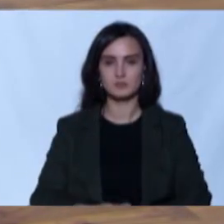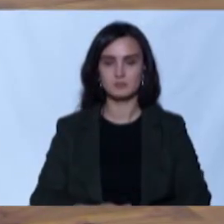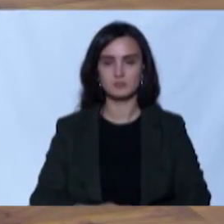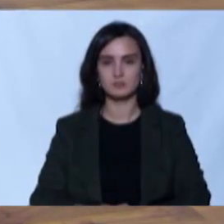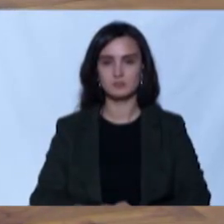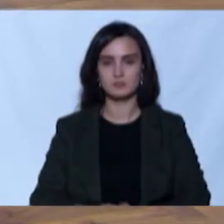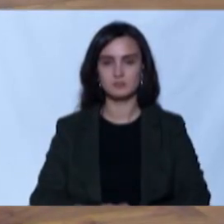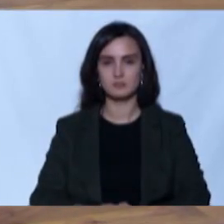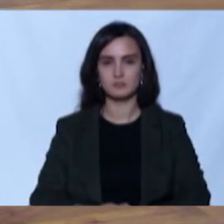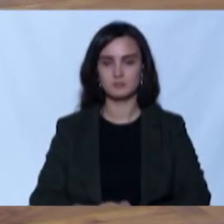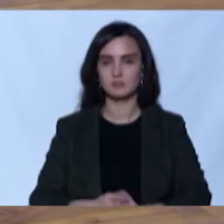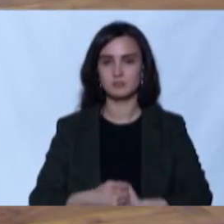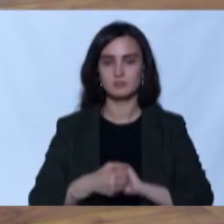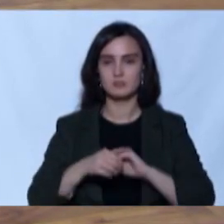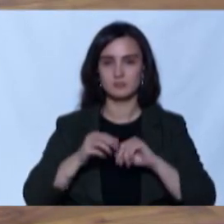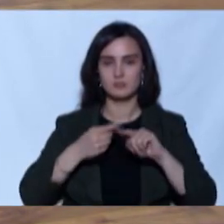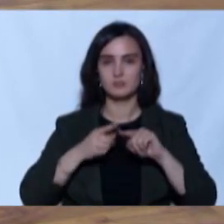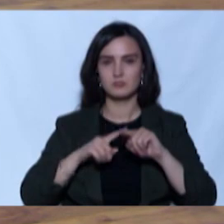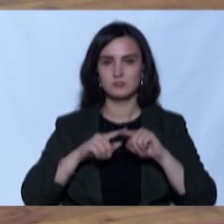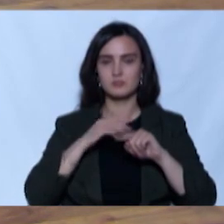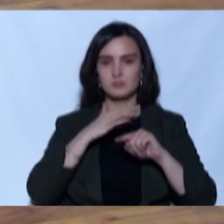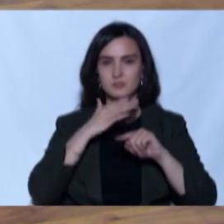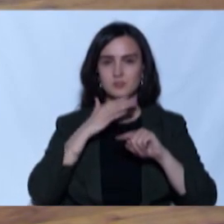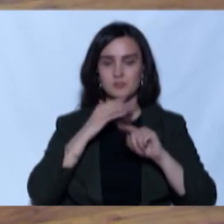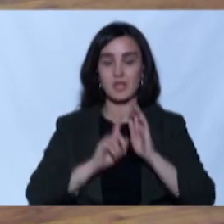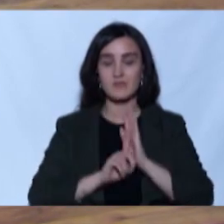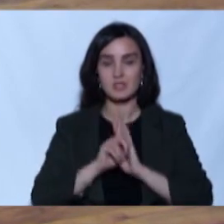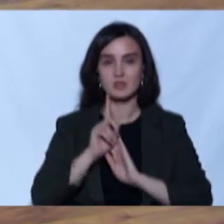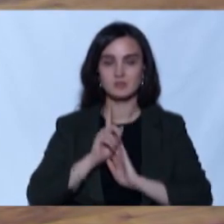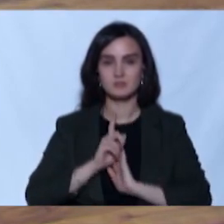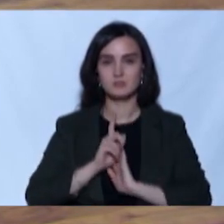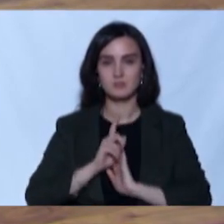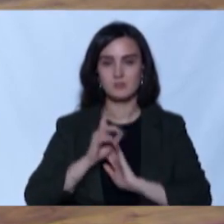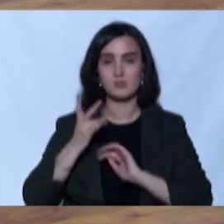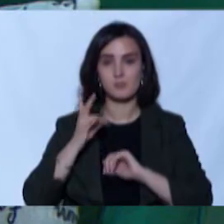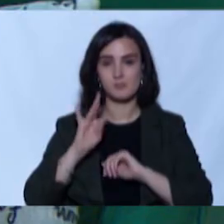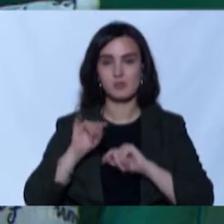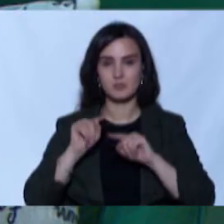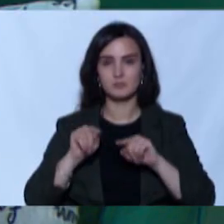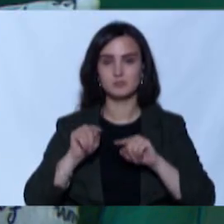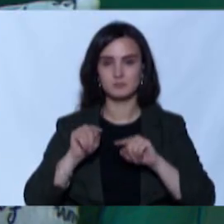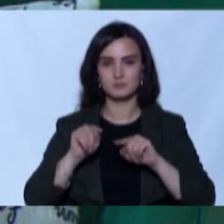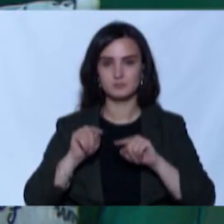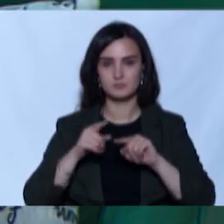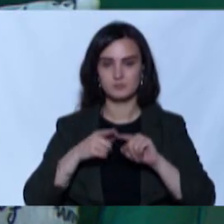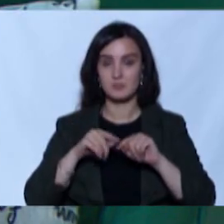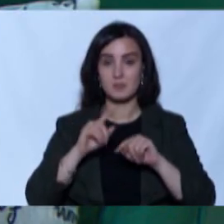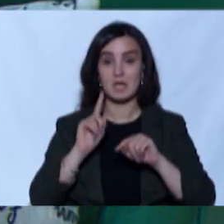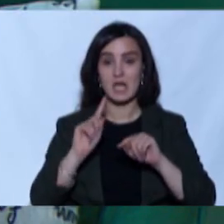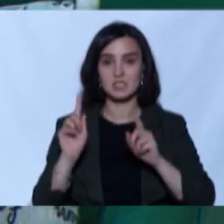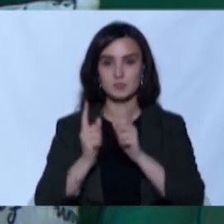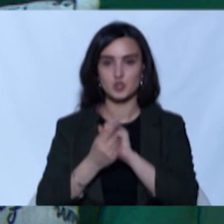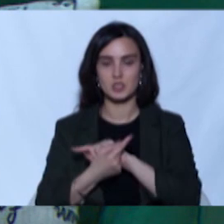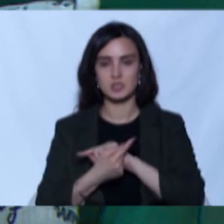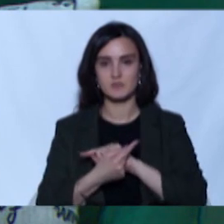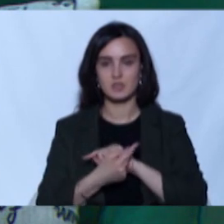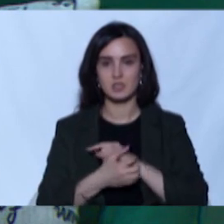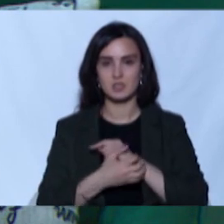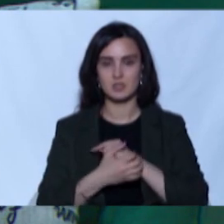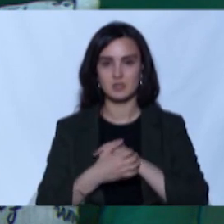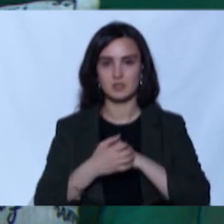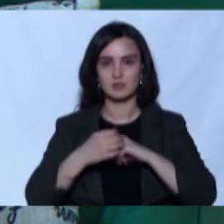And, you know, it didn't really gain much traction in the beginning. But things would change. And now there's